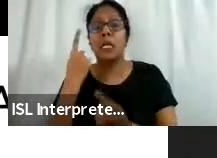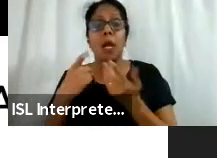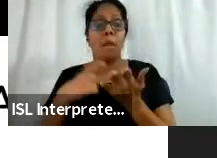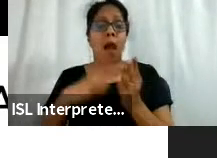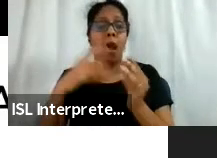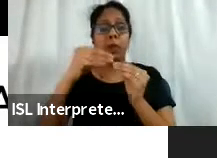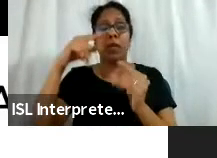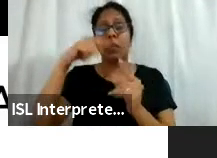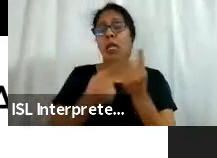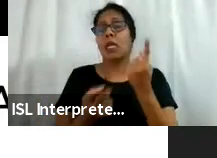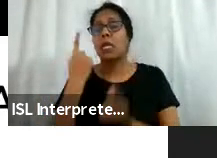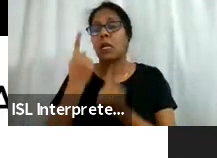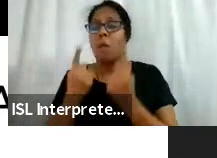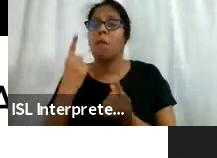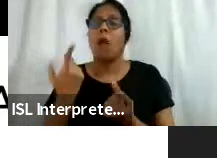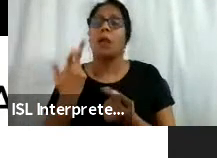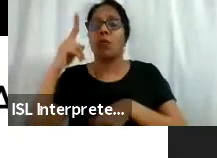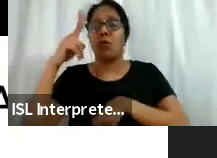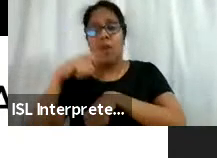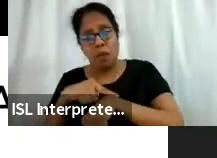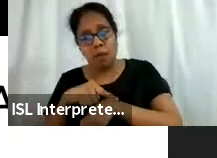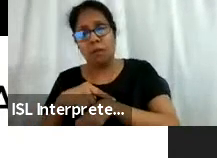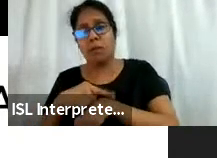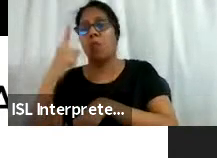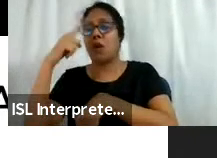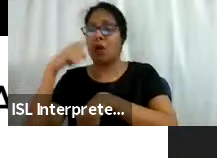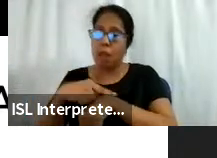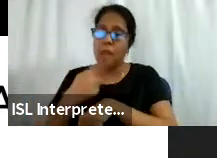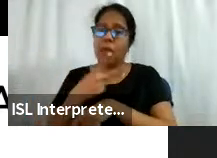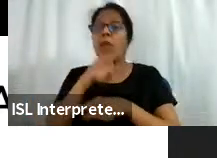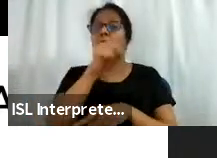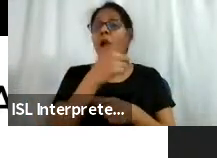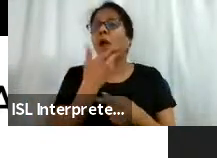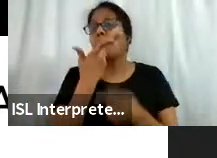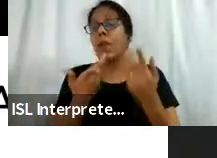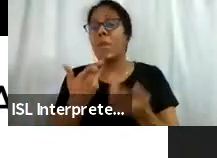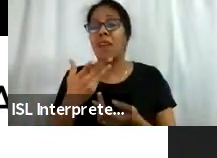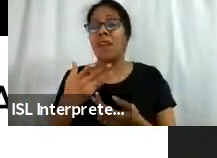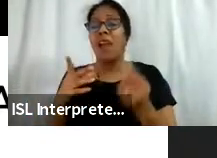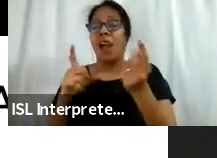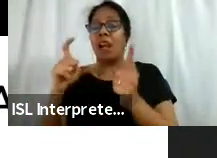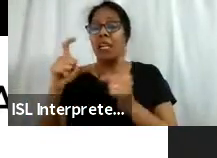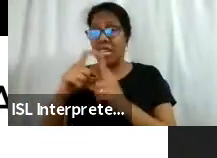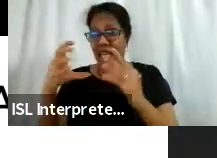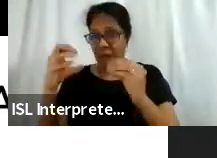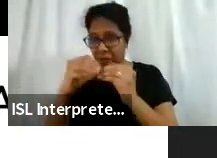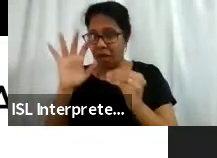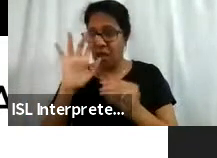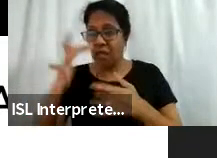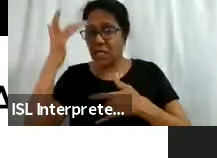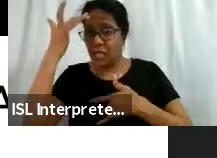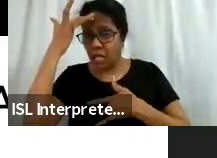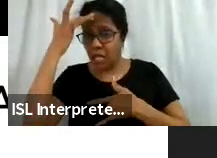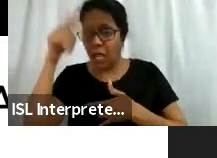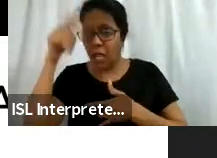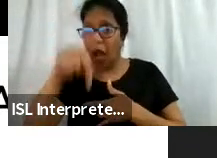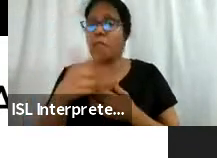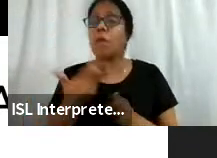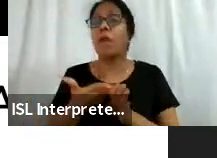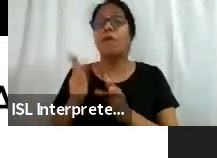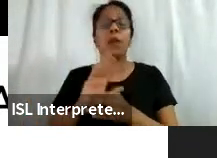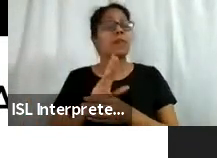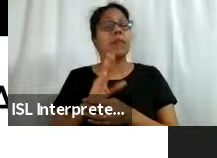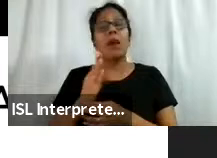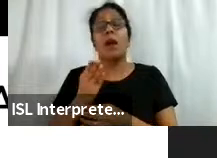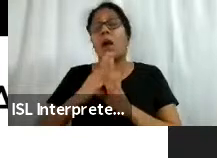earlier. Or if we are diabetic, we need to take our fasting sugar, PP sugar. Sometimes during COVID infection,